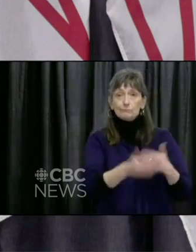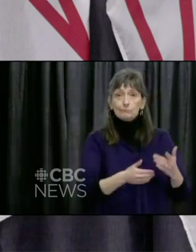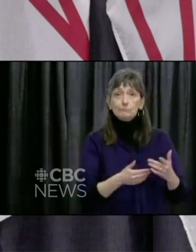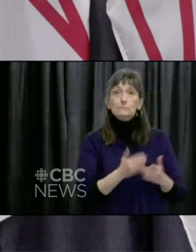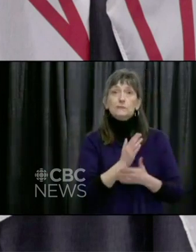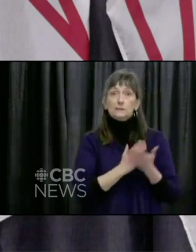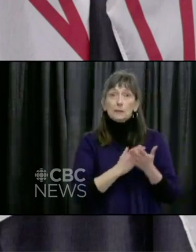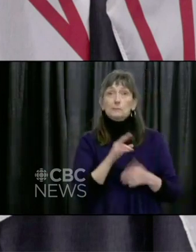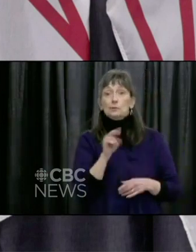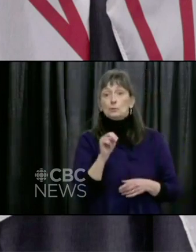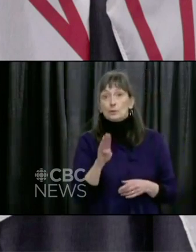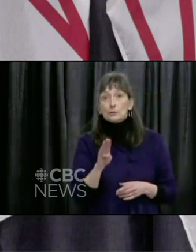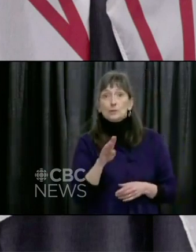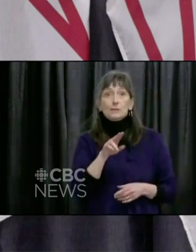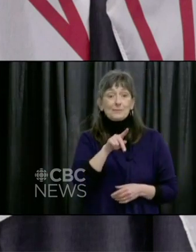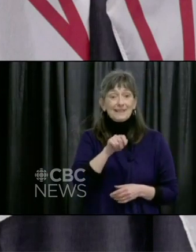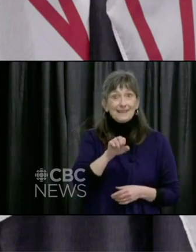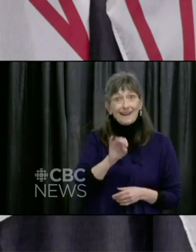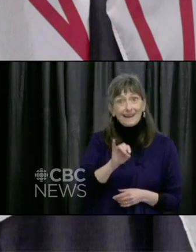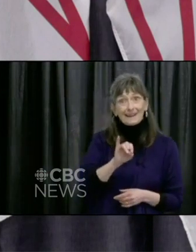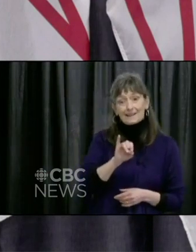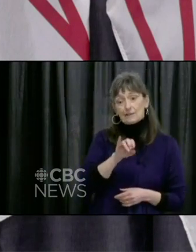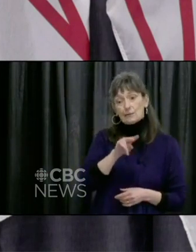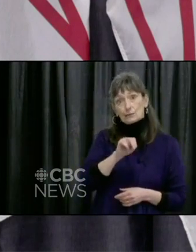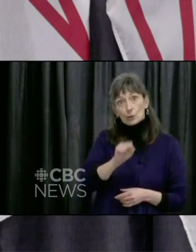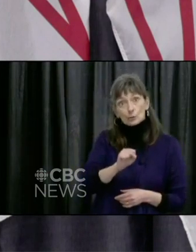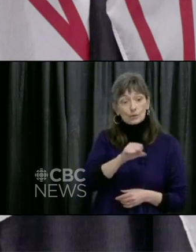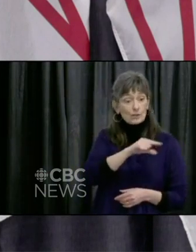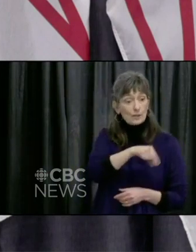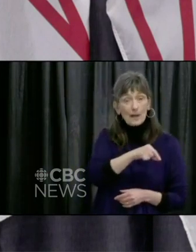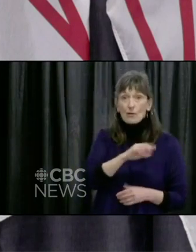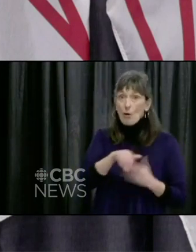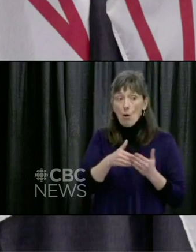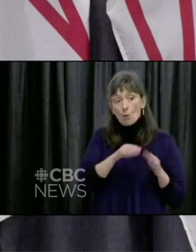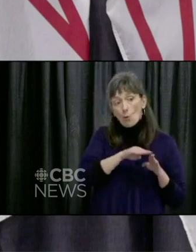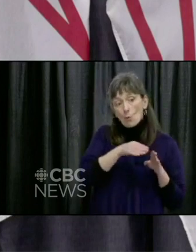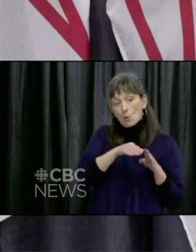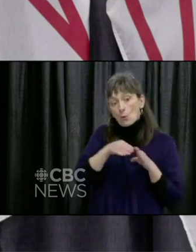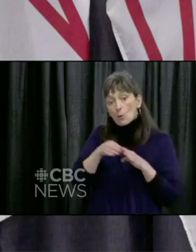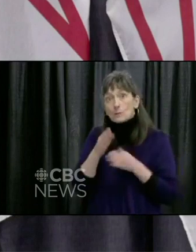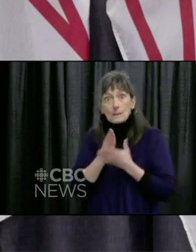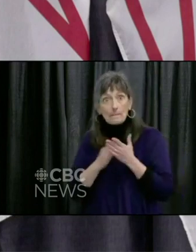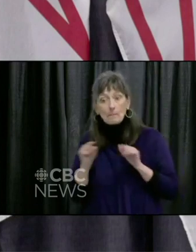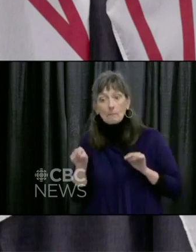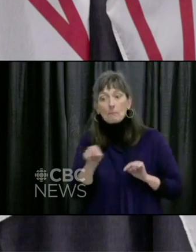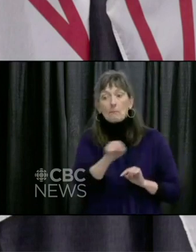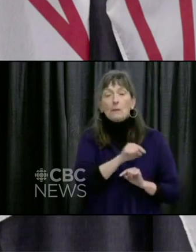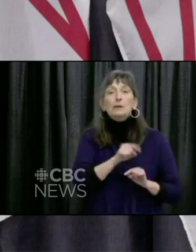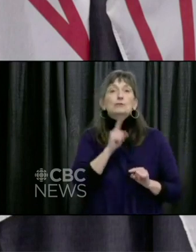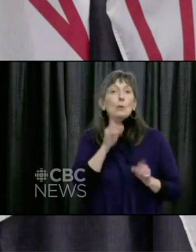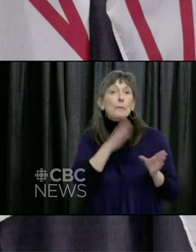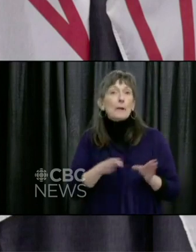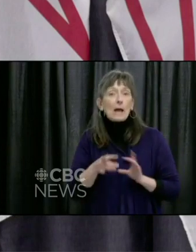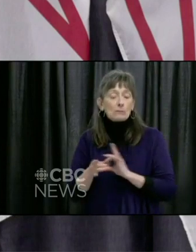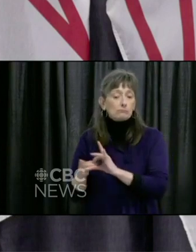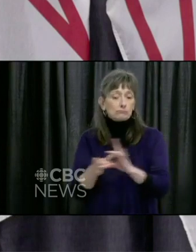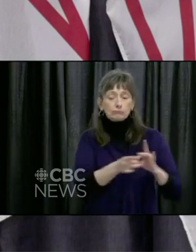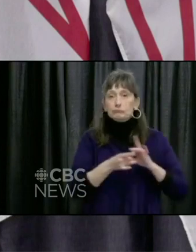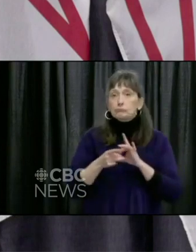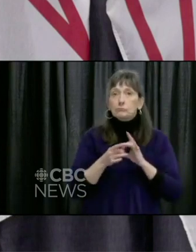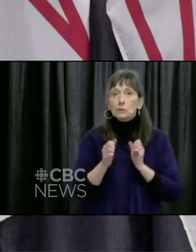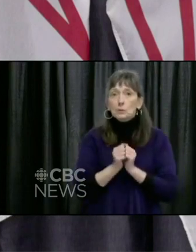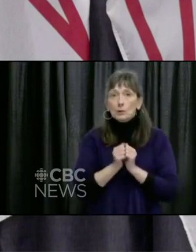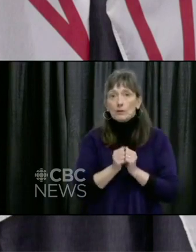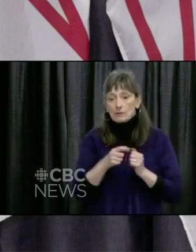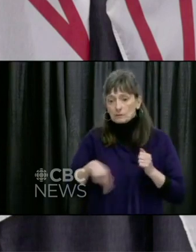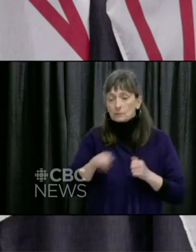Nova Scotia, New Brunswick, and PEI. So there's been orientation plans that have been shared with